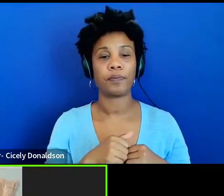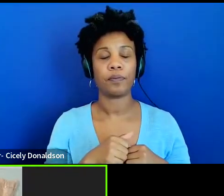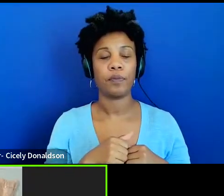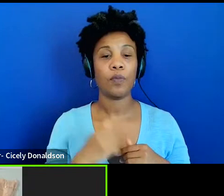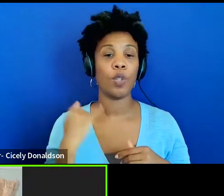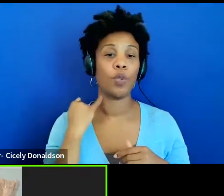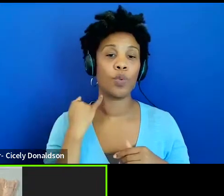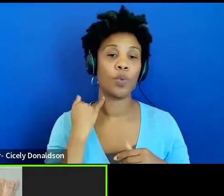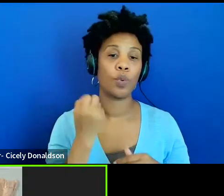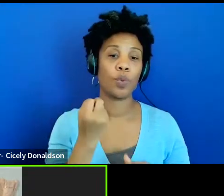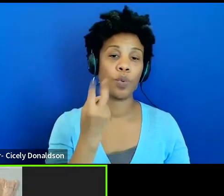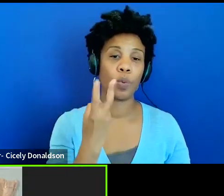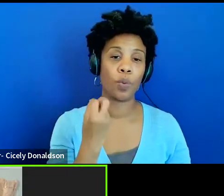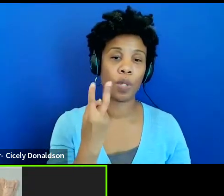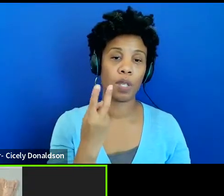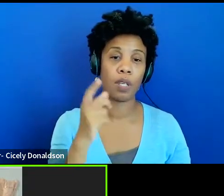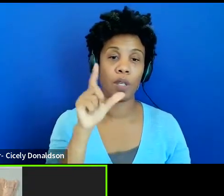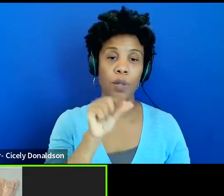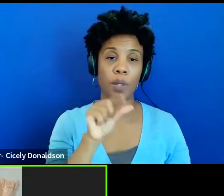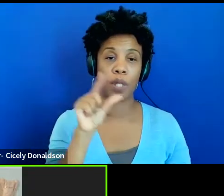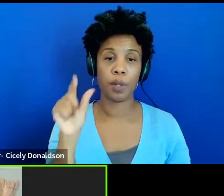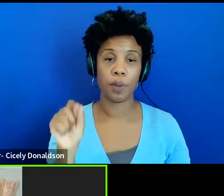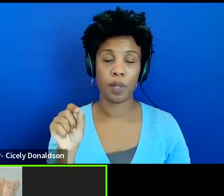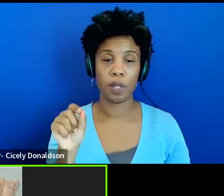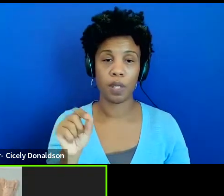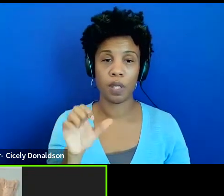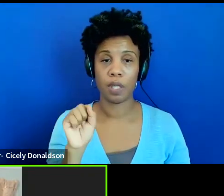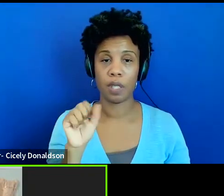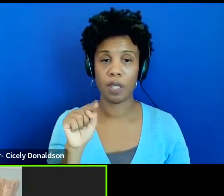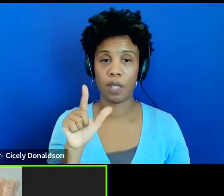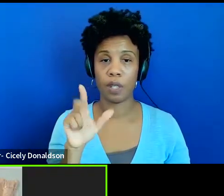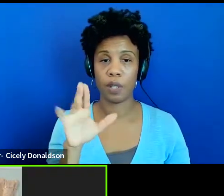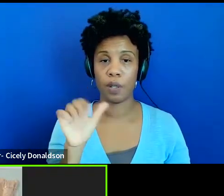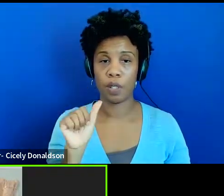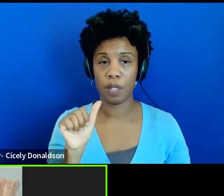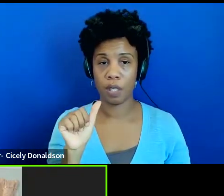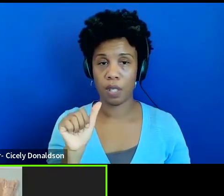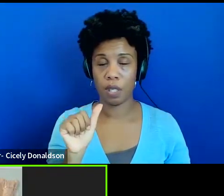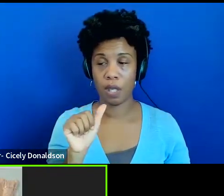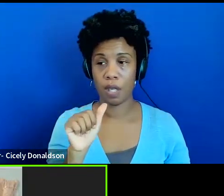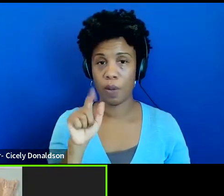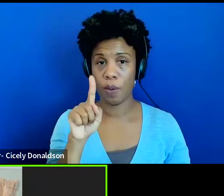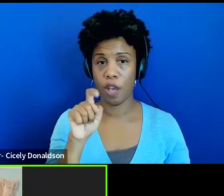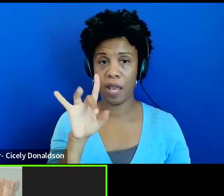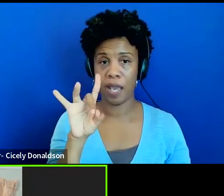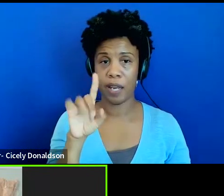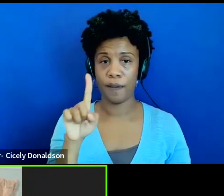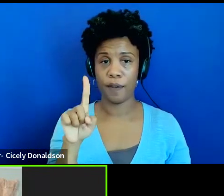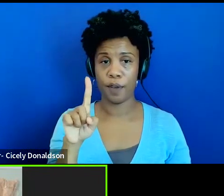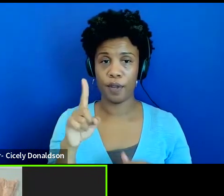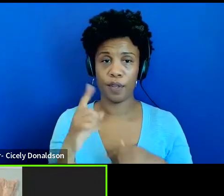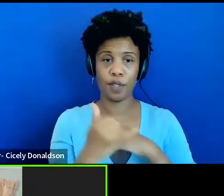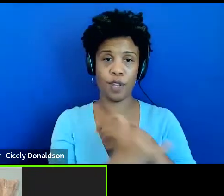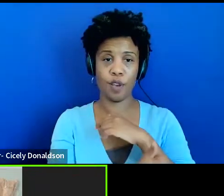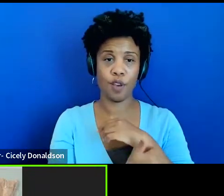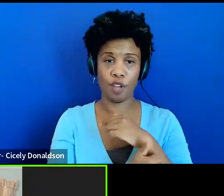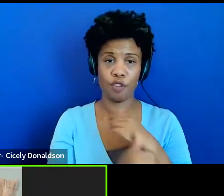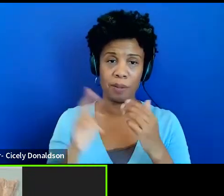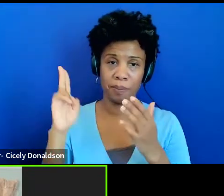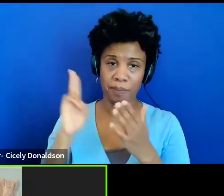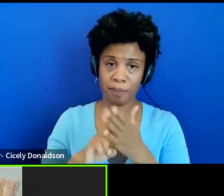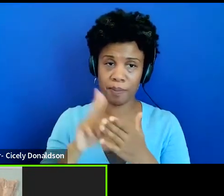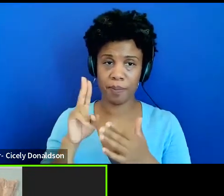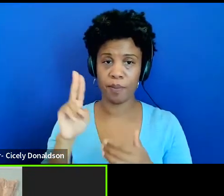12, 2020, became the 181st UN member state to ratify the UN Convention and